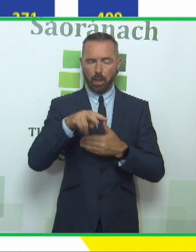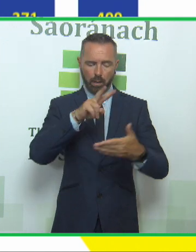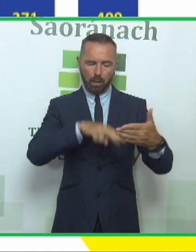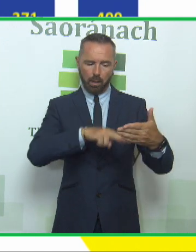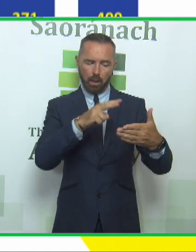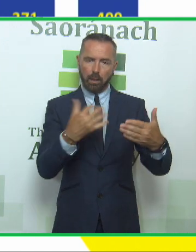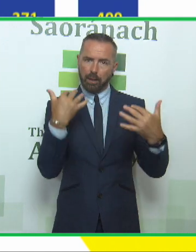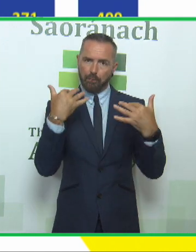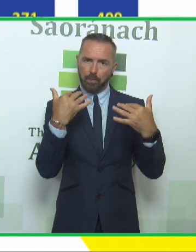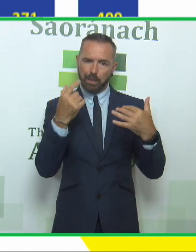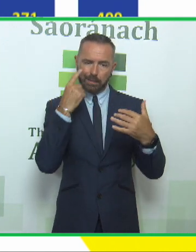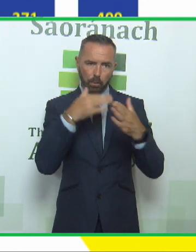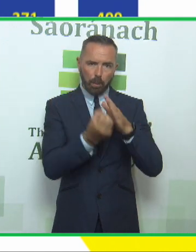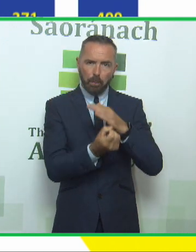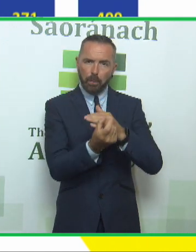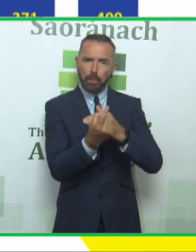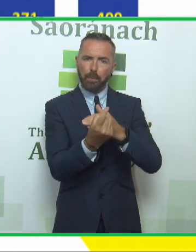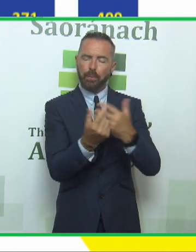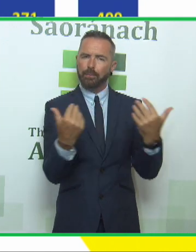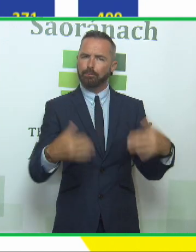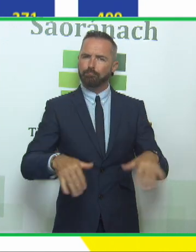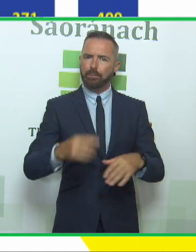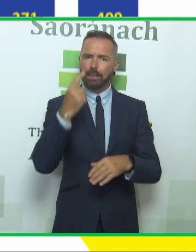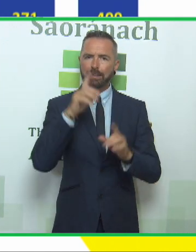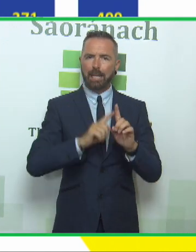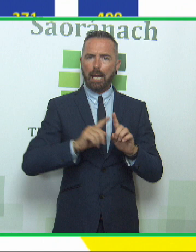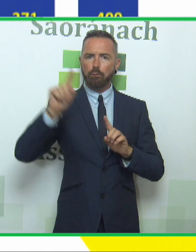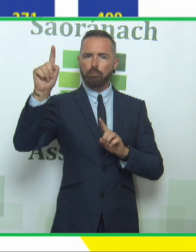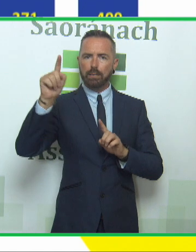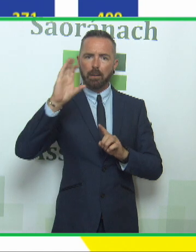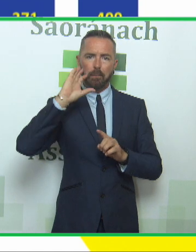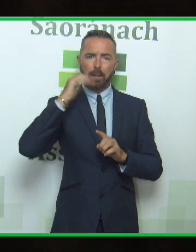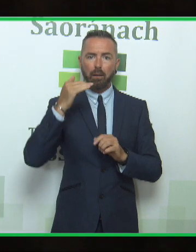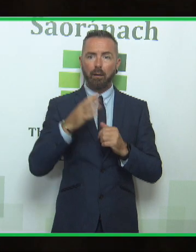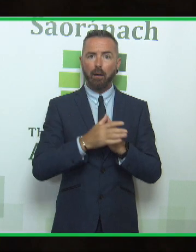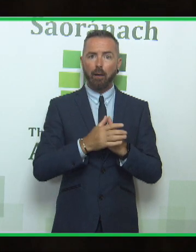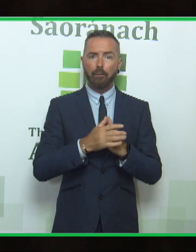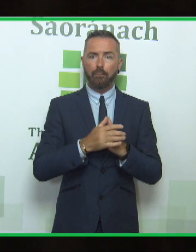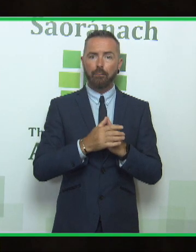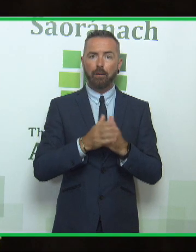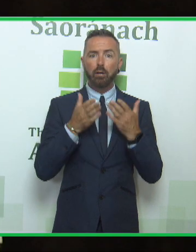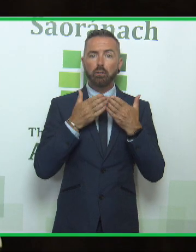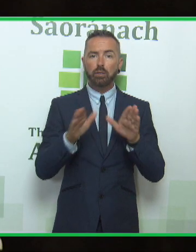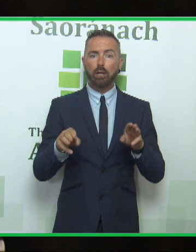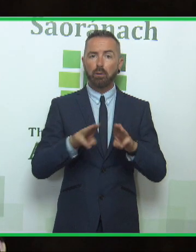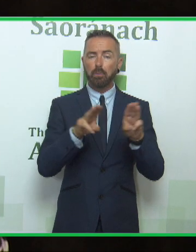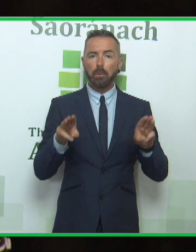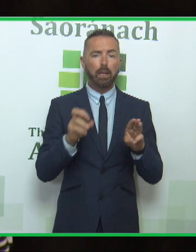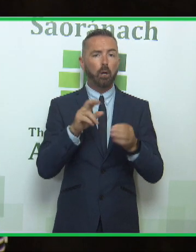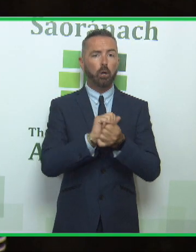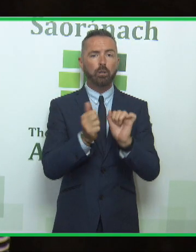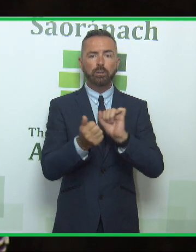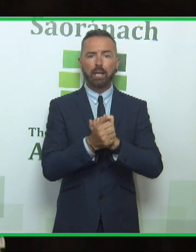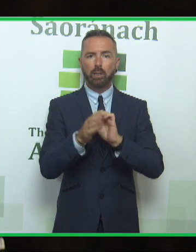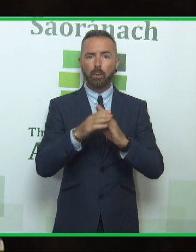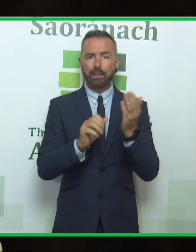underlying trends, we do know that this increase is not due to, for example, increases in the general population or changes in